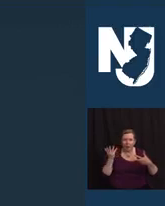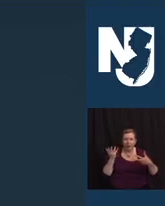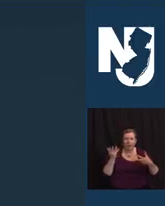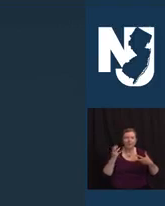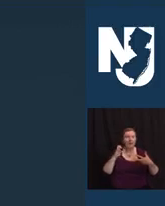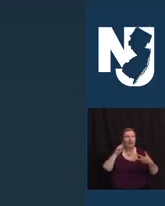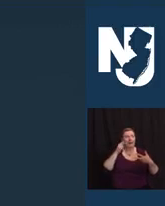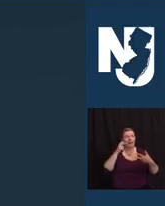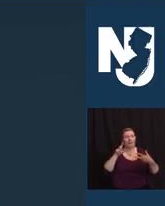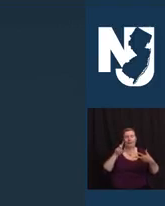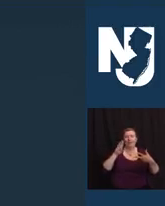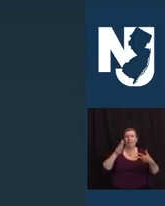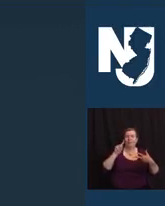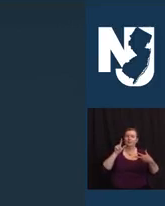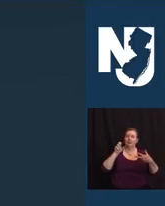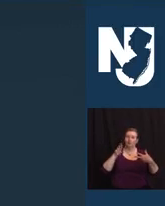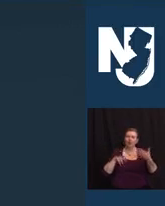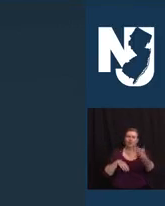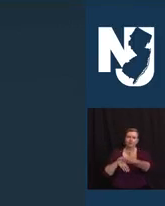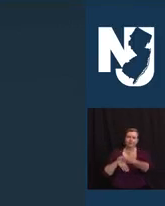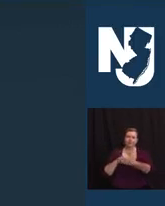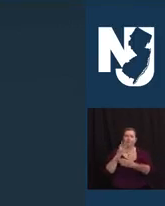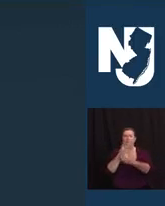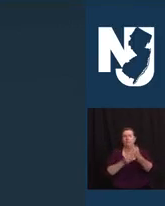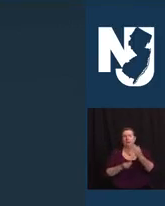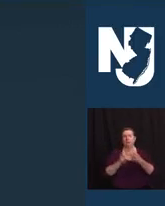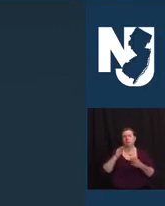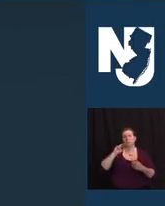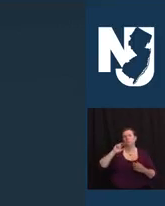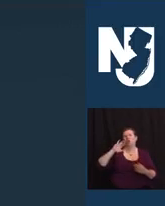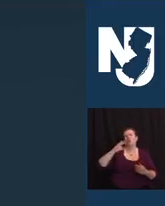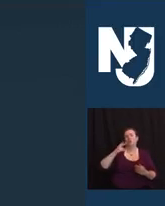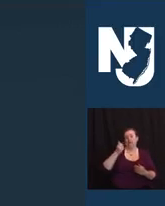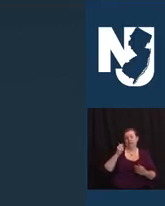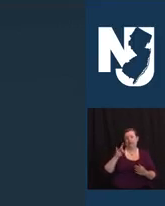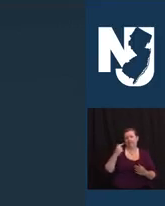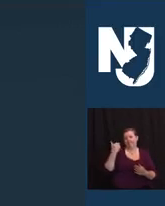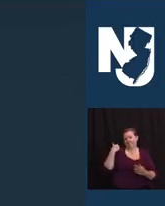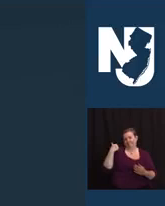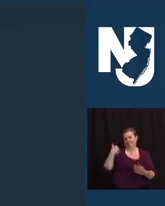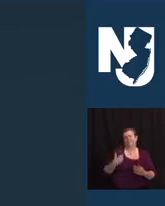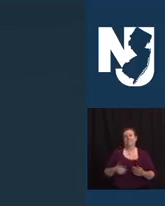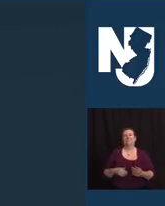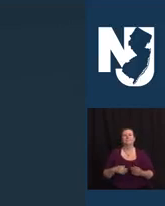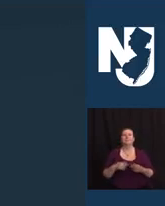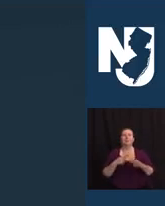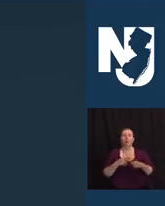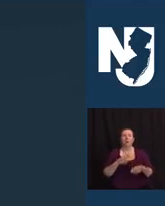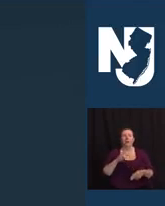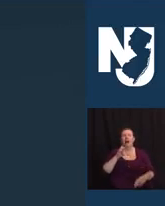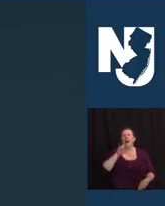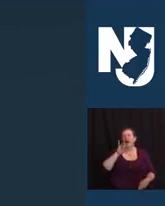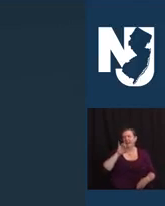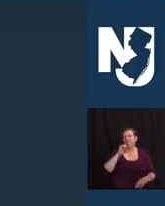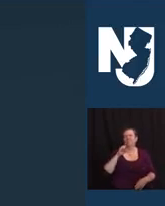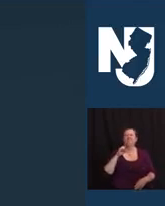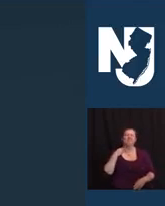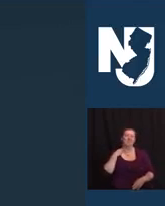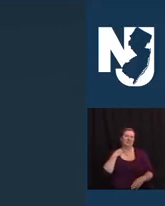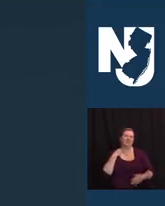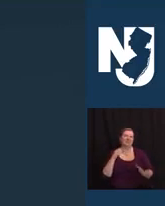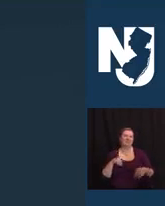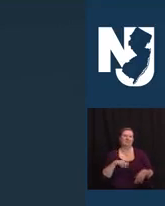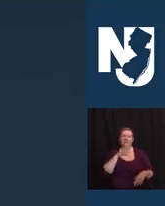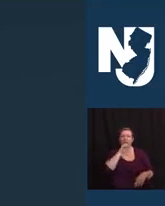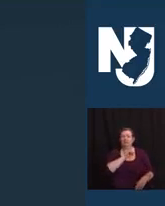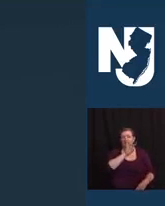Ethel Butler, who passed on March 18th, and she was known to most as Ellie, and she was 77 years old. She was born